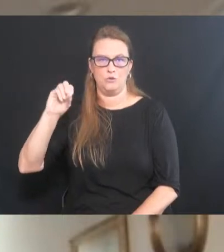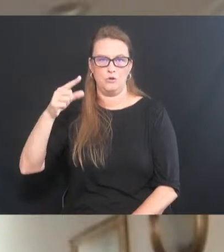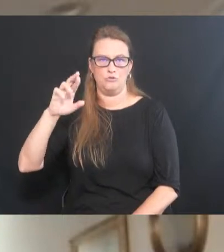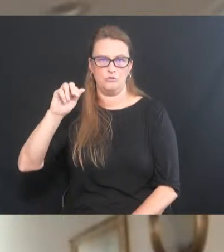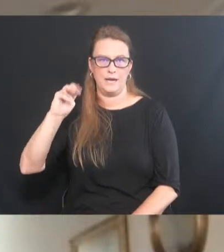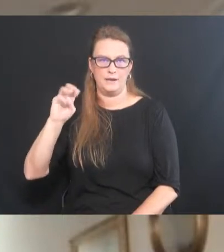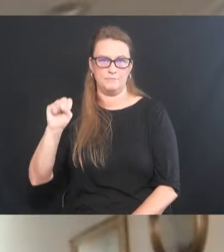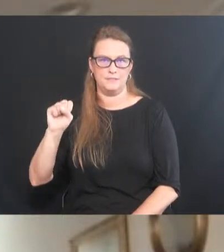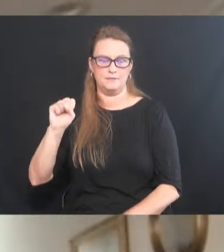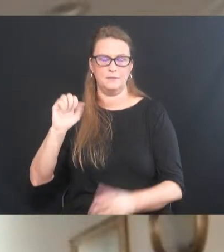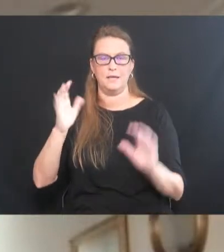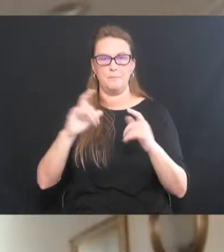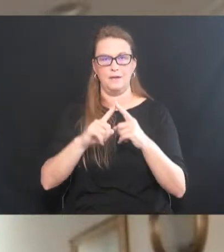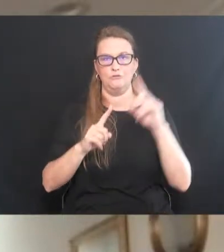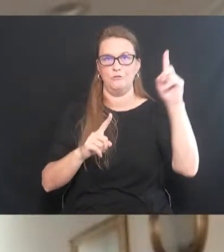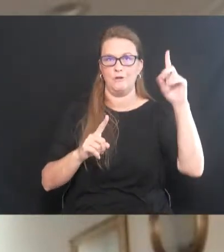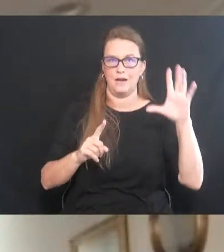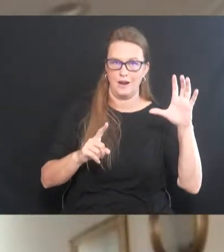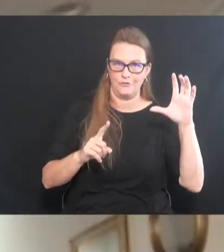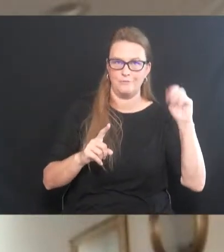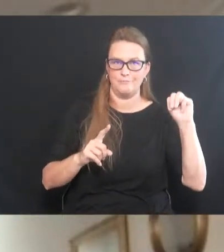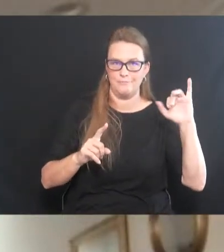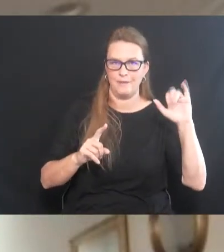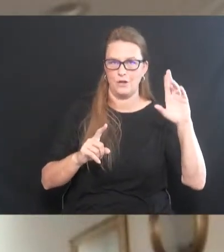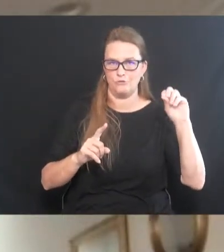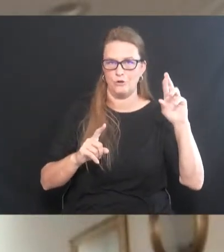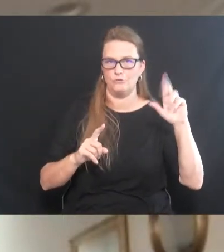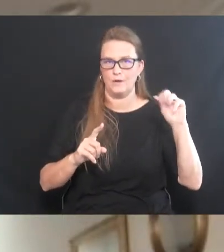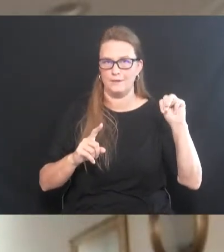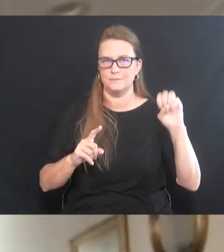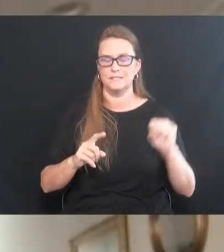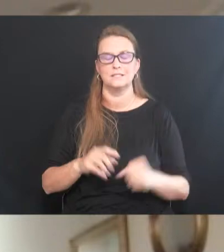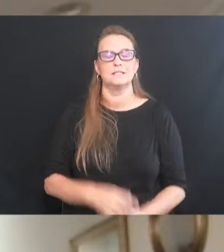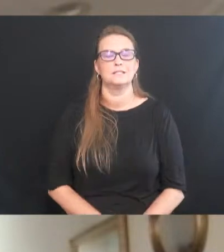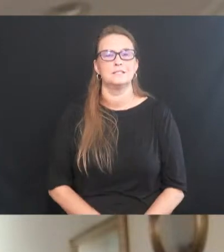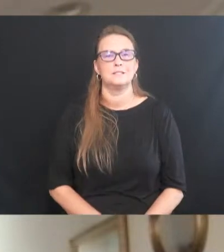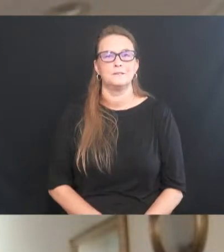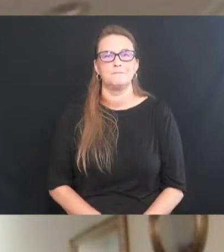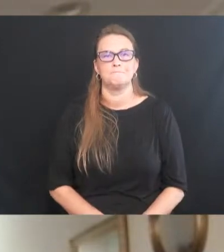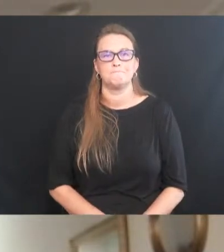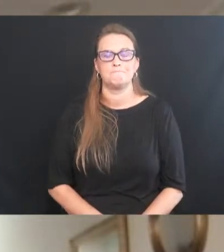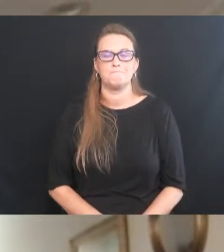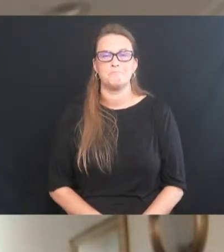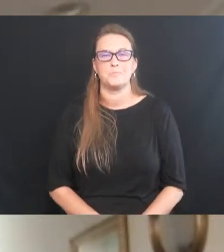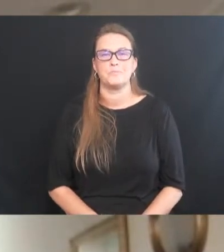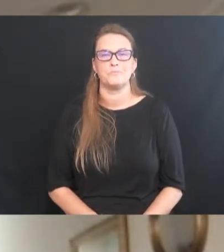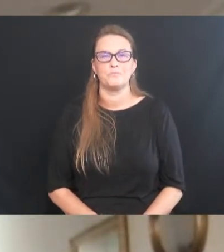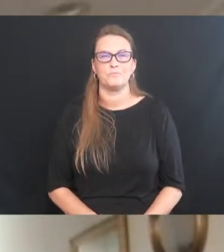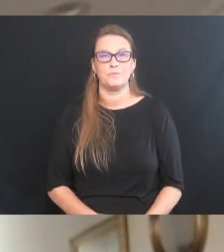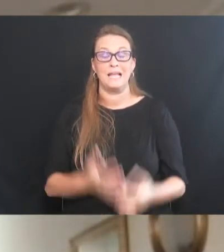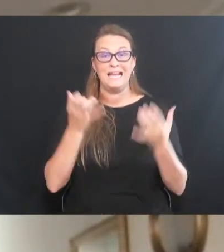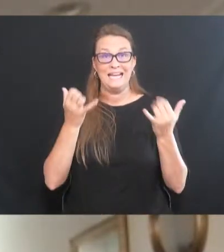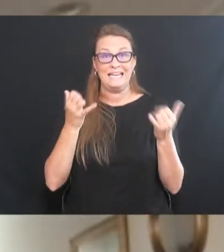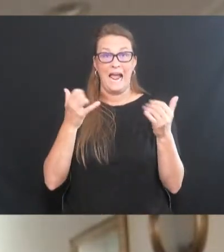read a lot of names for us, which should be sobering to all of us as we're